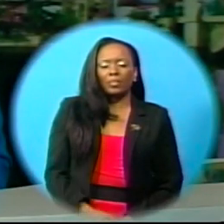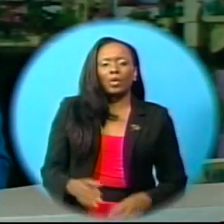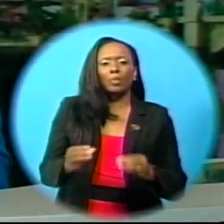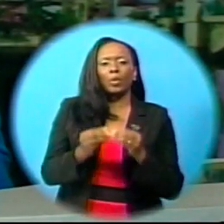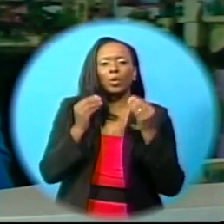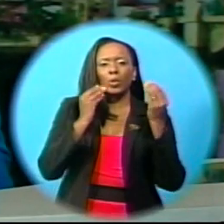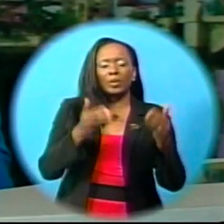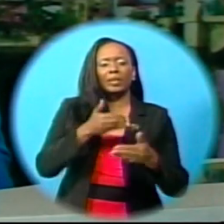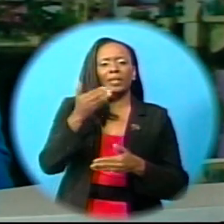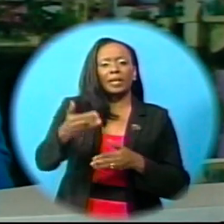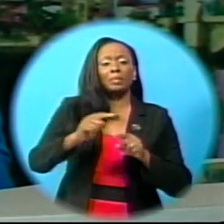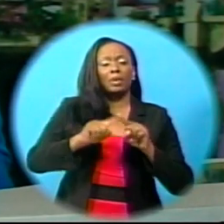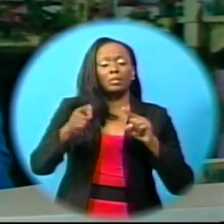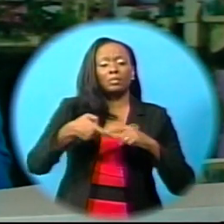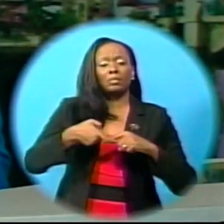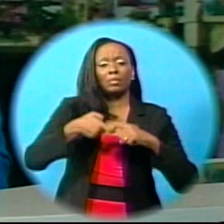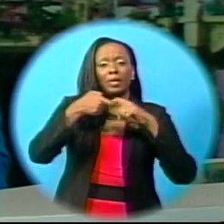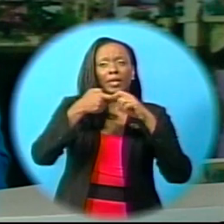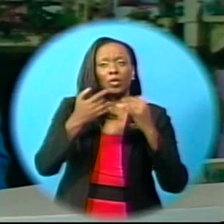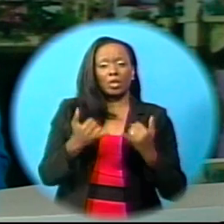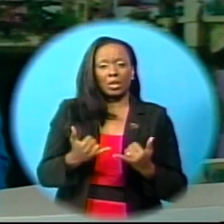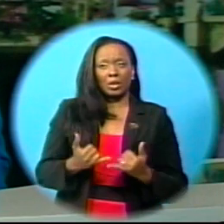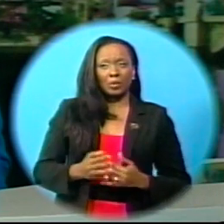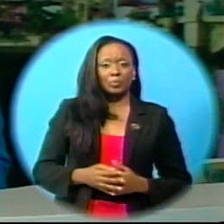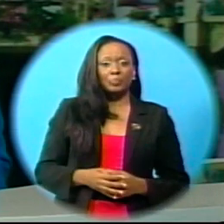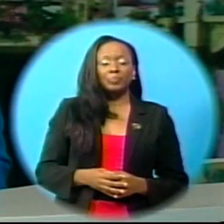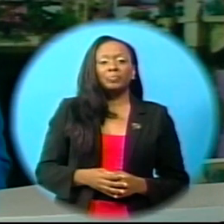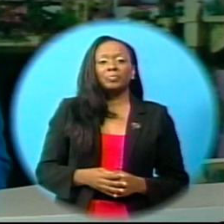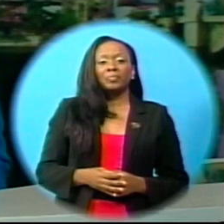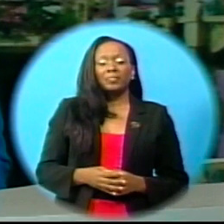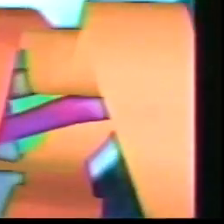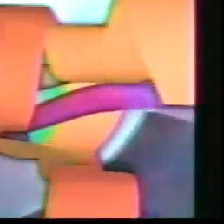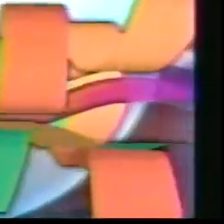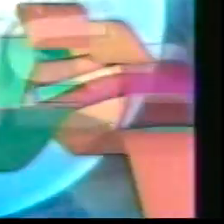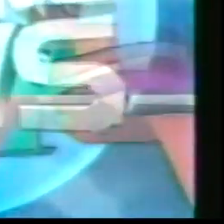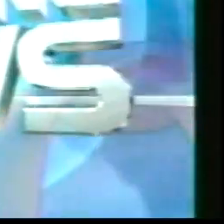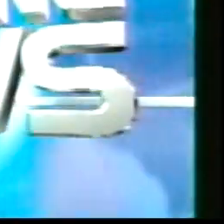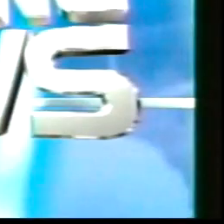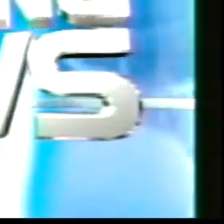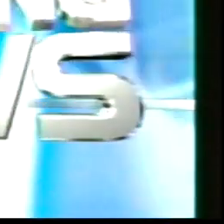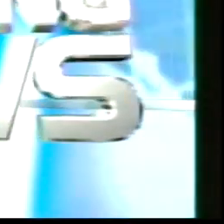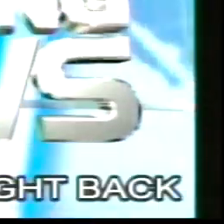We'll have more news in just a moment. Stay with us.